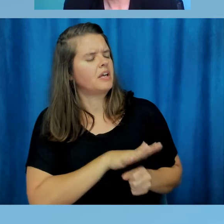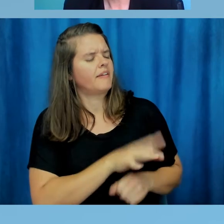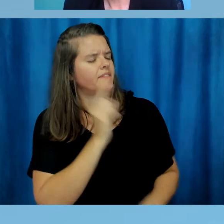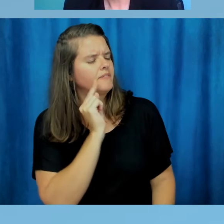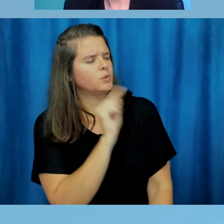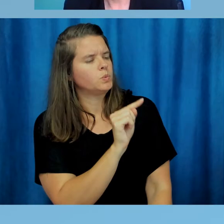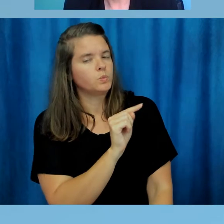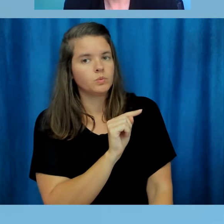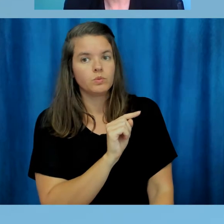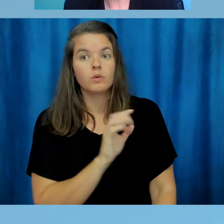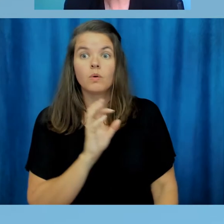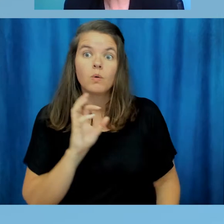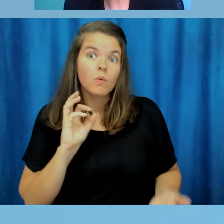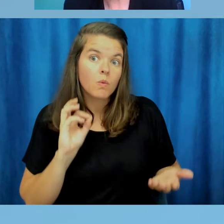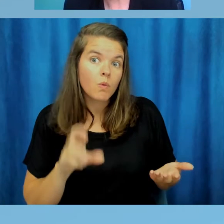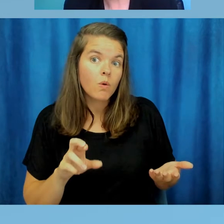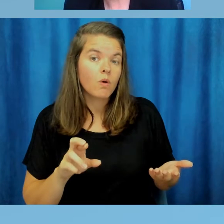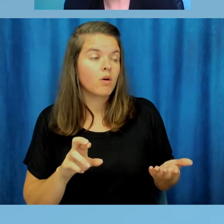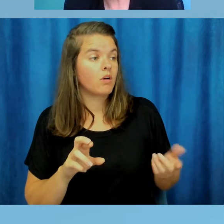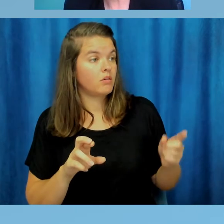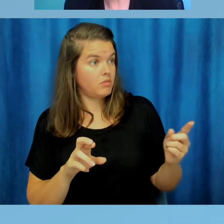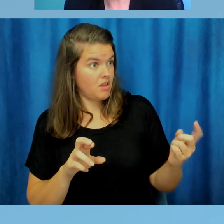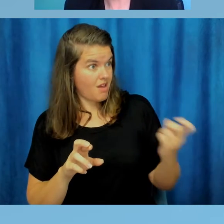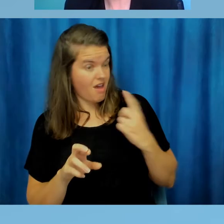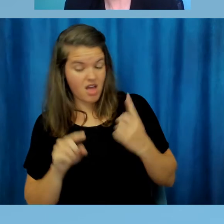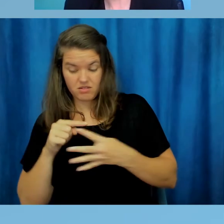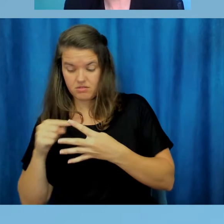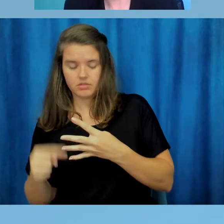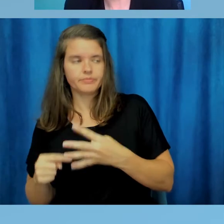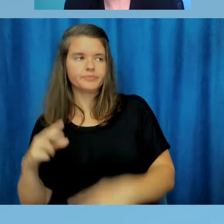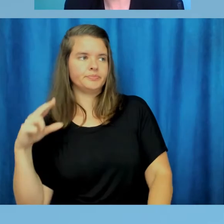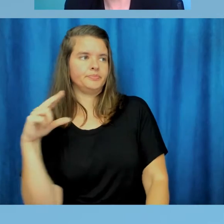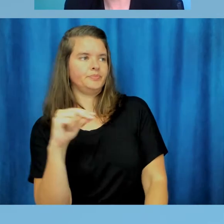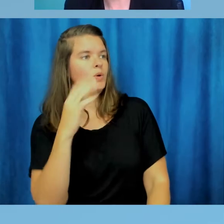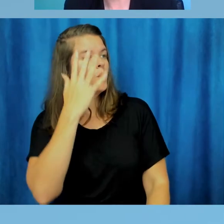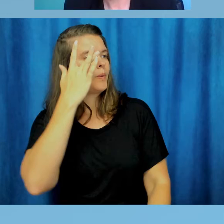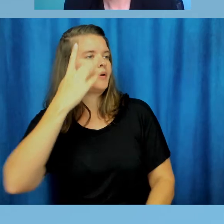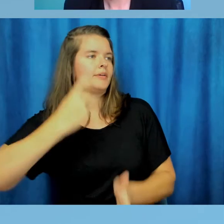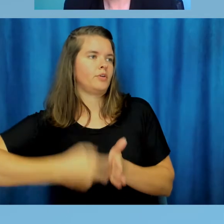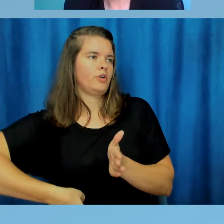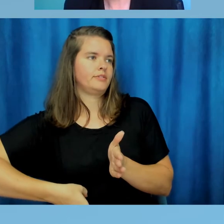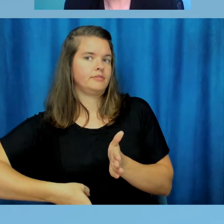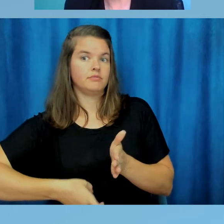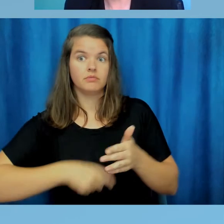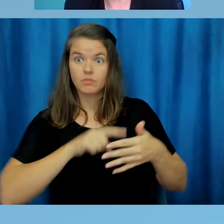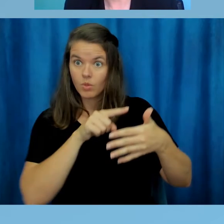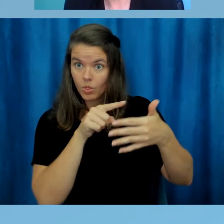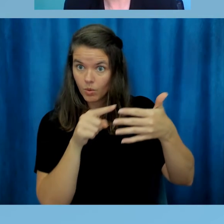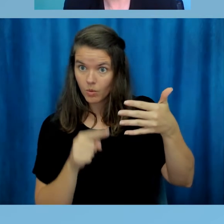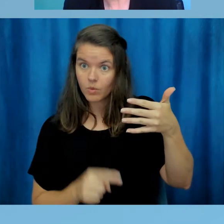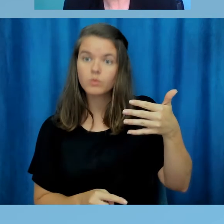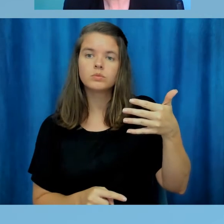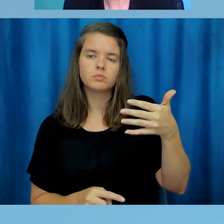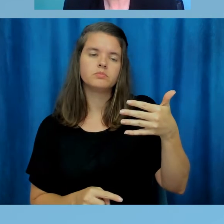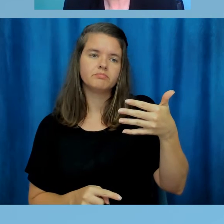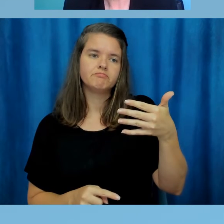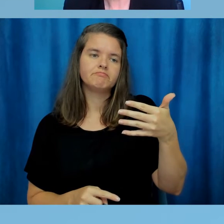service. Or refusal to provide aids and services due to cost. So those are all